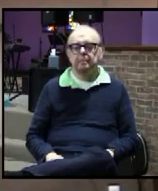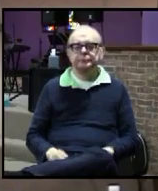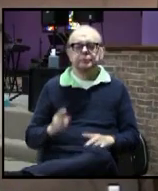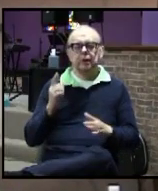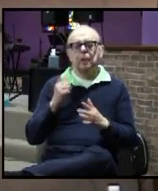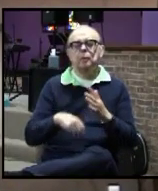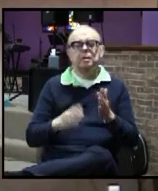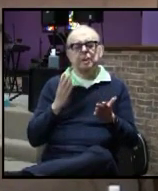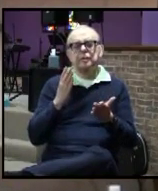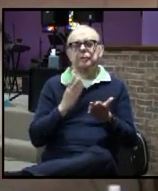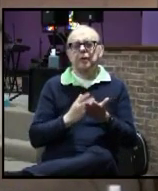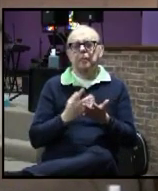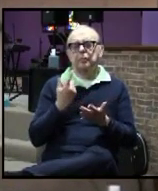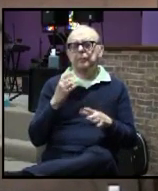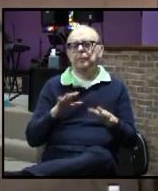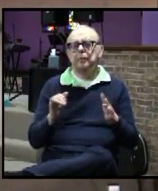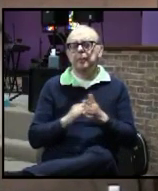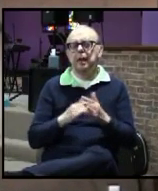So what keeps you from that today?